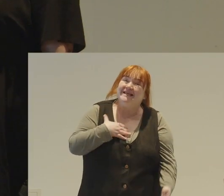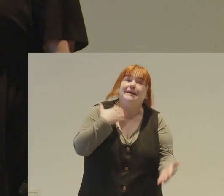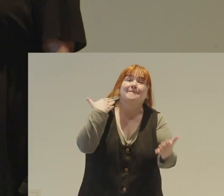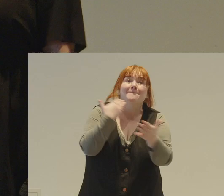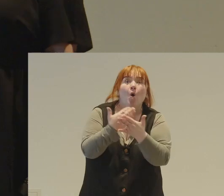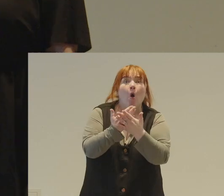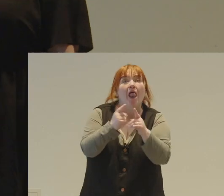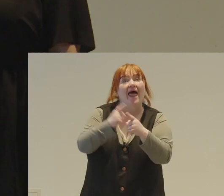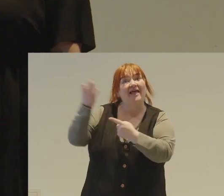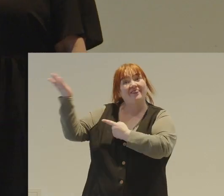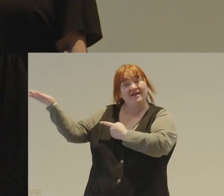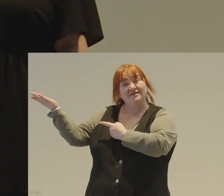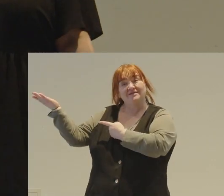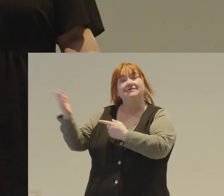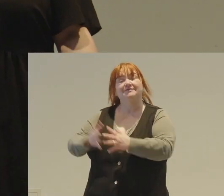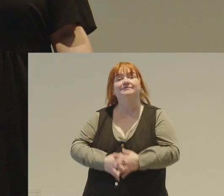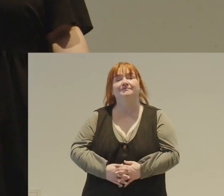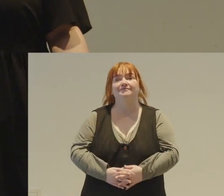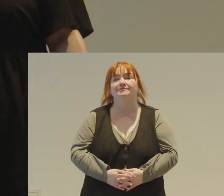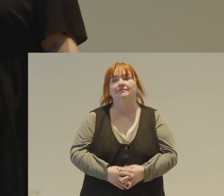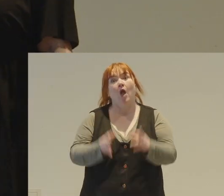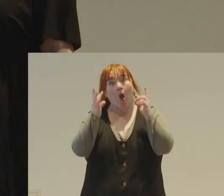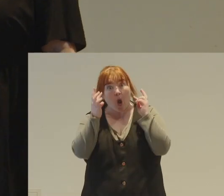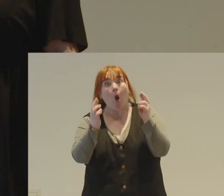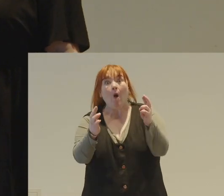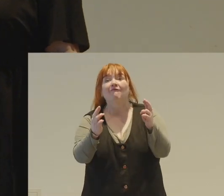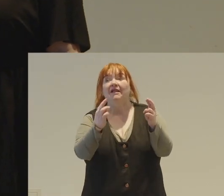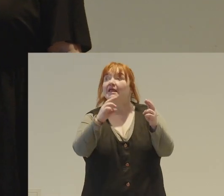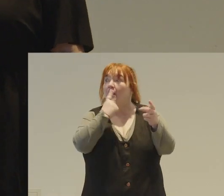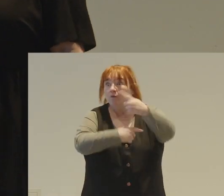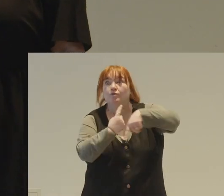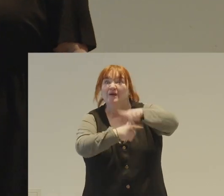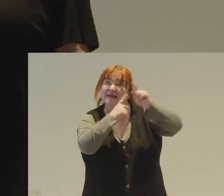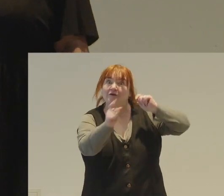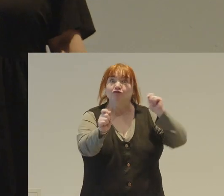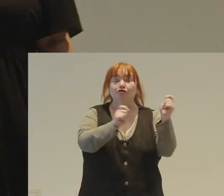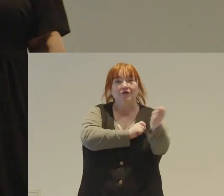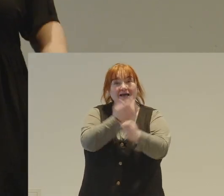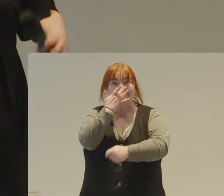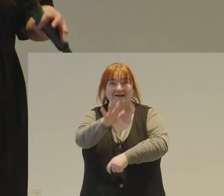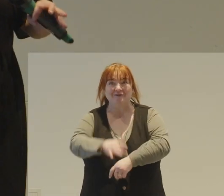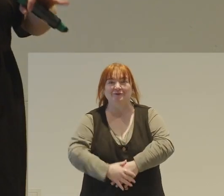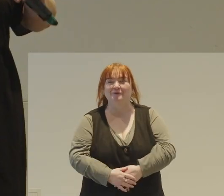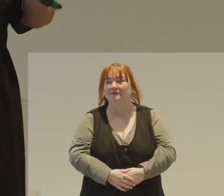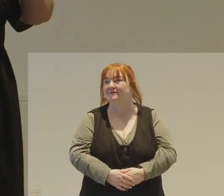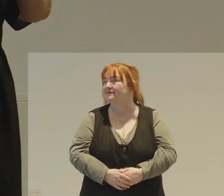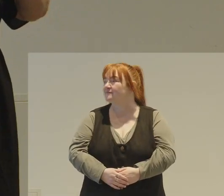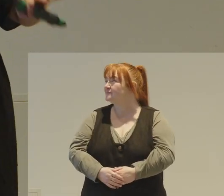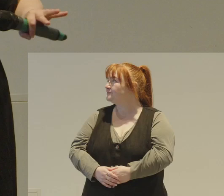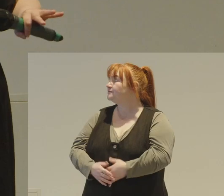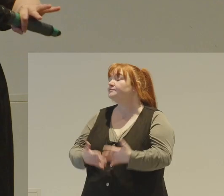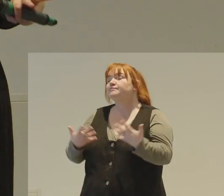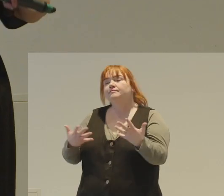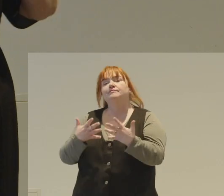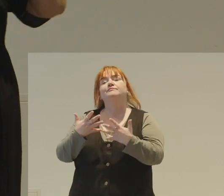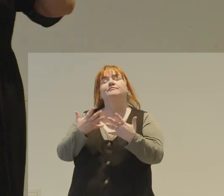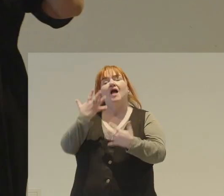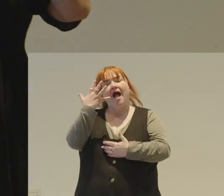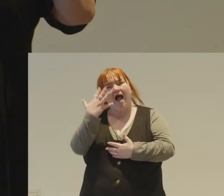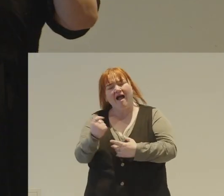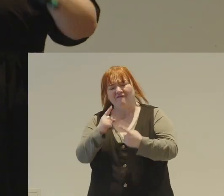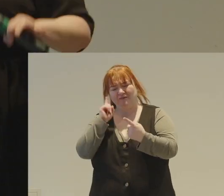Why? Yeah. And hopefully we can do a bit of changing that today. Yes. Yeah. And the